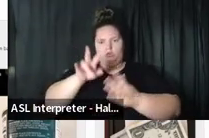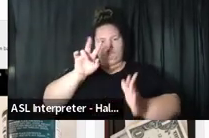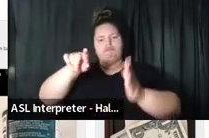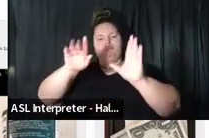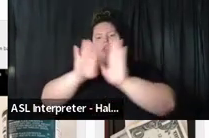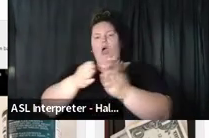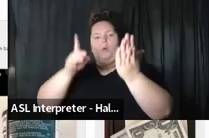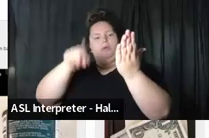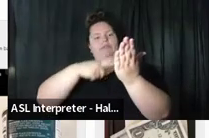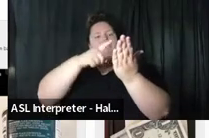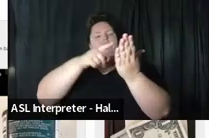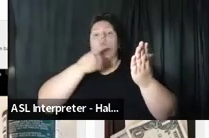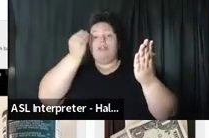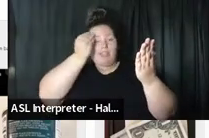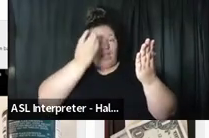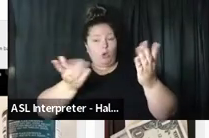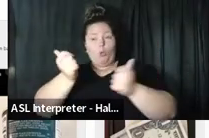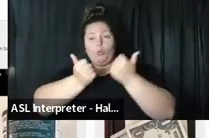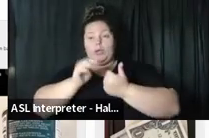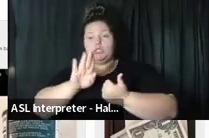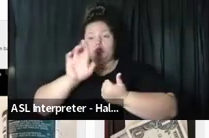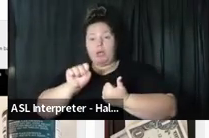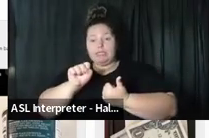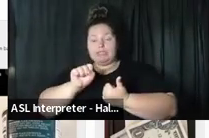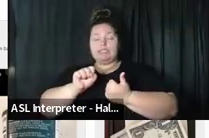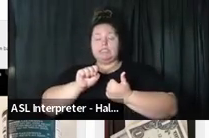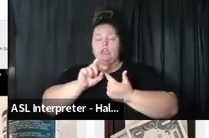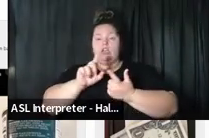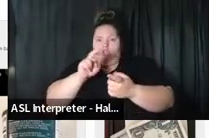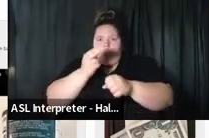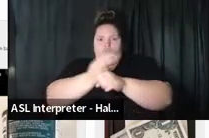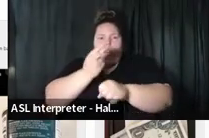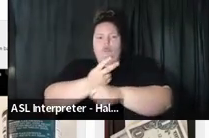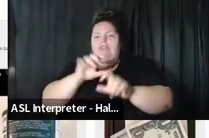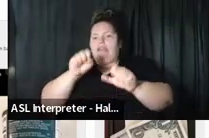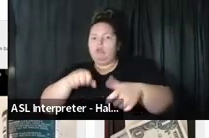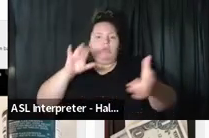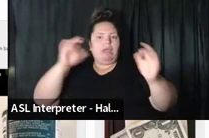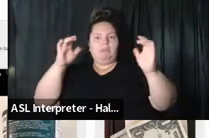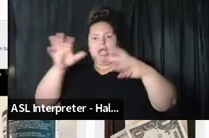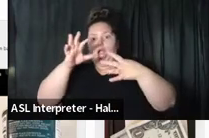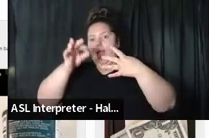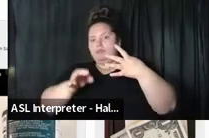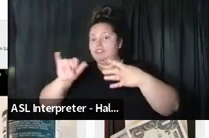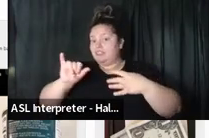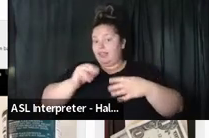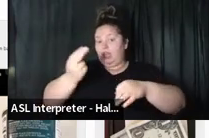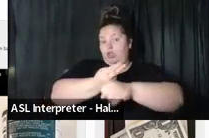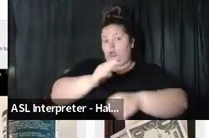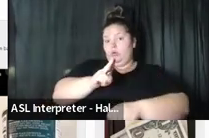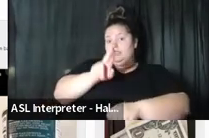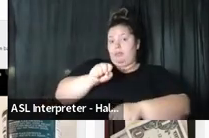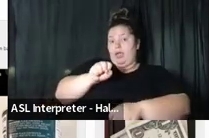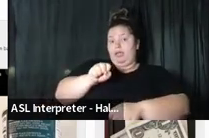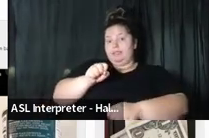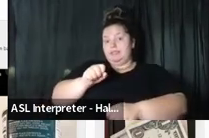and where you're trying to get to when you use the trip planner, and it allows you to compare options like using the bus or taking a bike